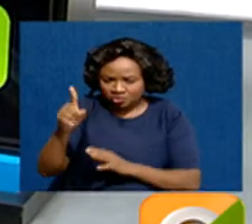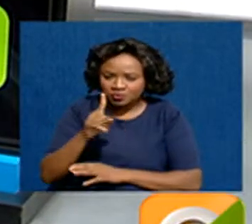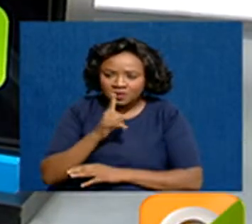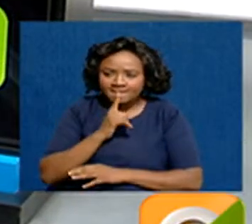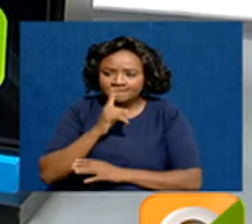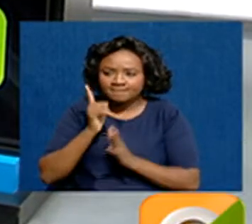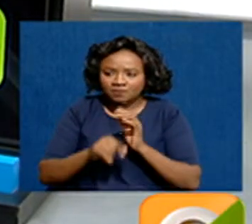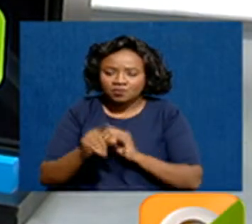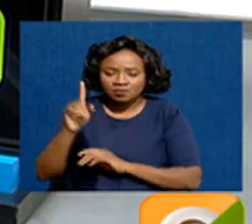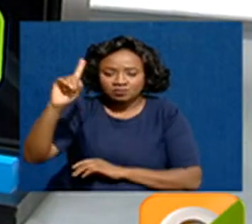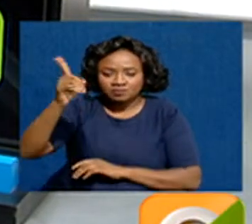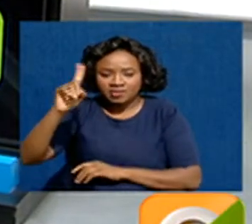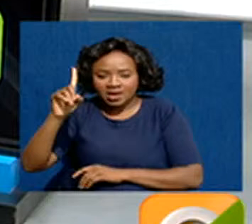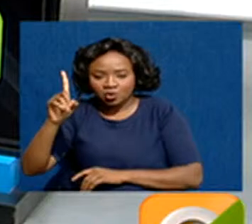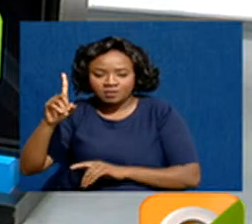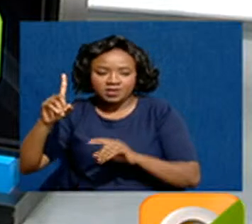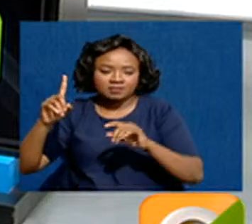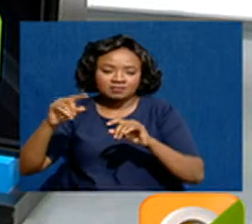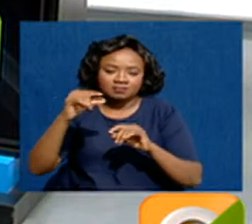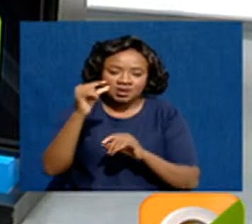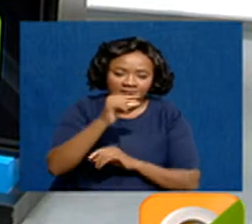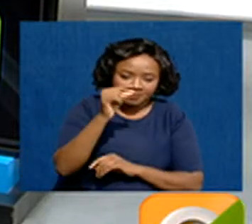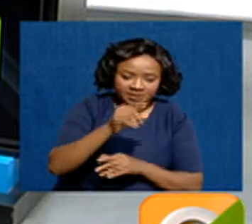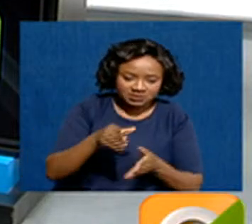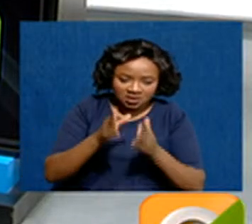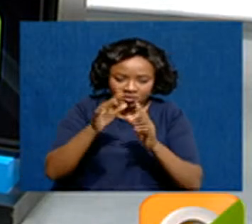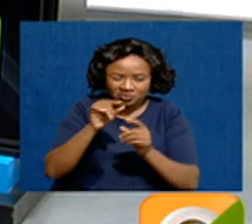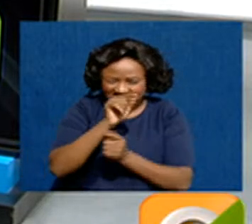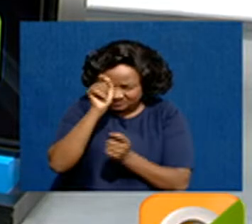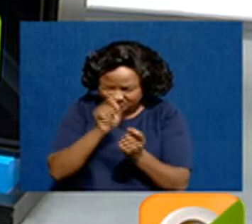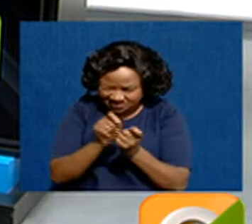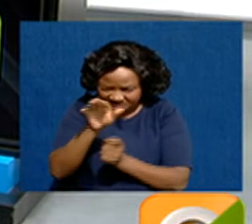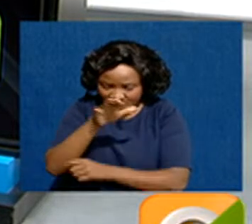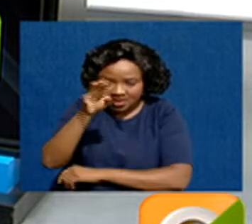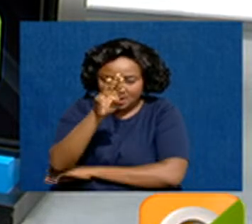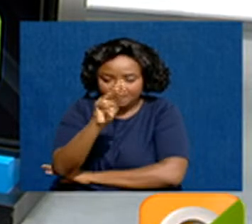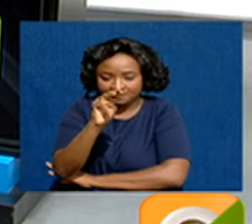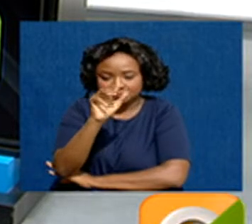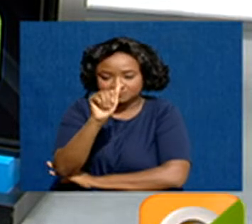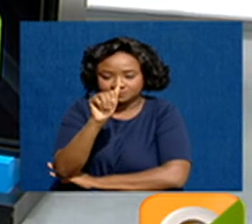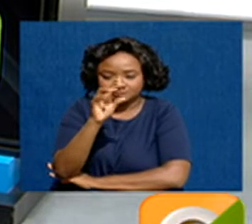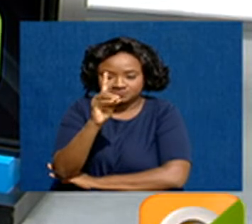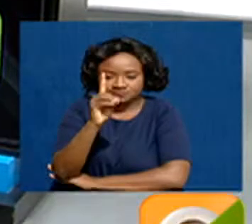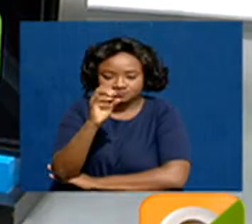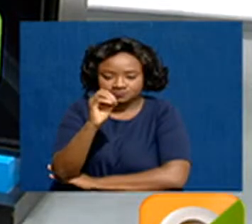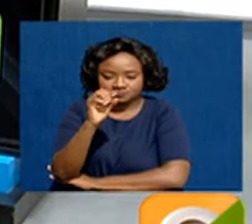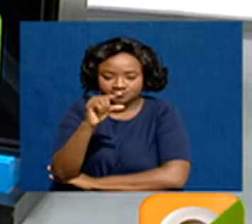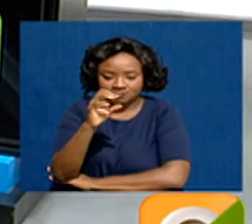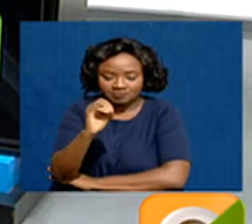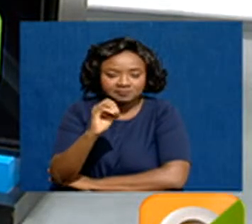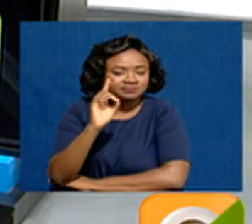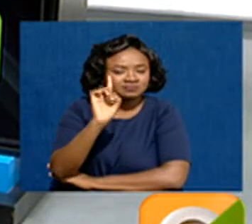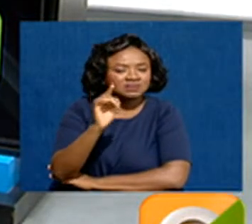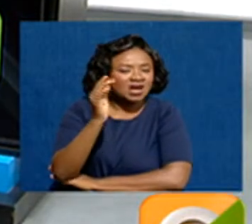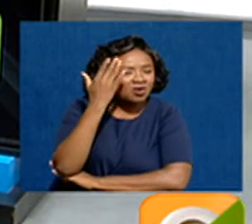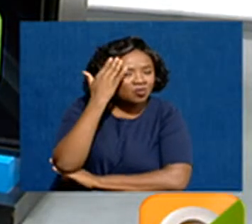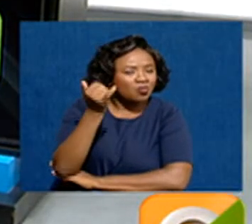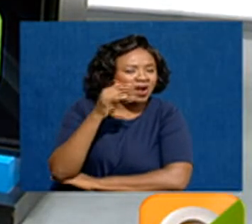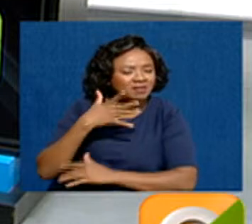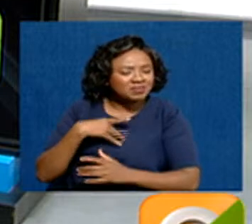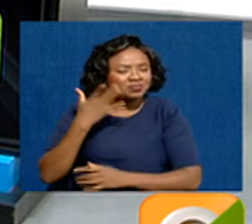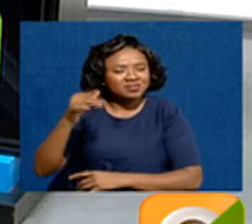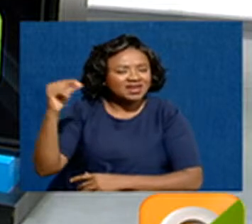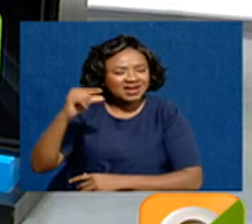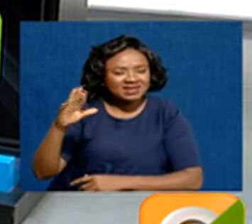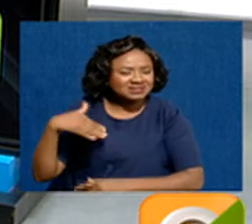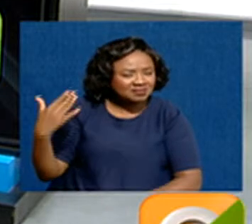the Nairobi-Garissa road, and particularly at Madogo area. Waziri, why is it that the people of Garissa keep suffering